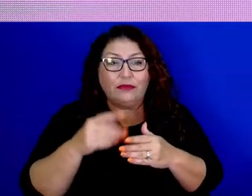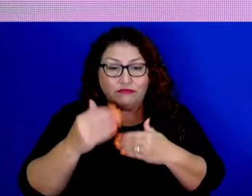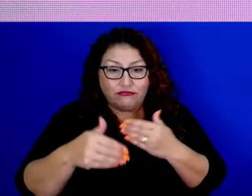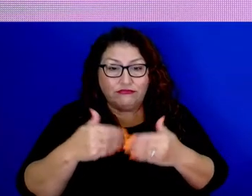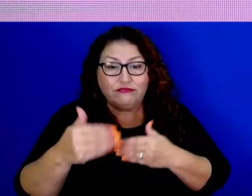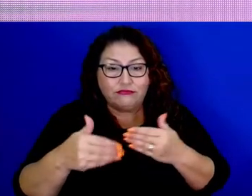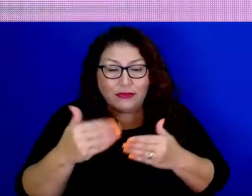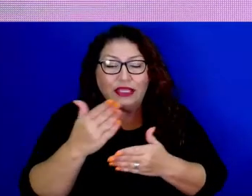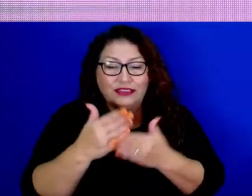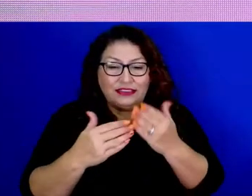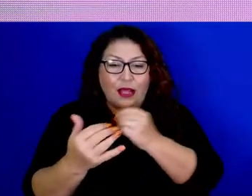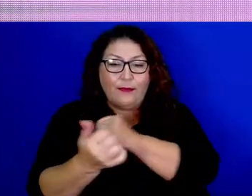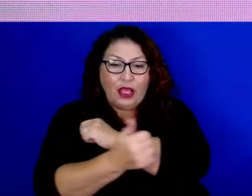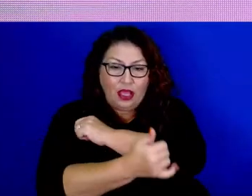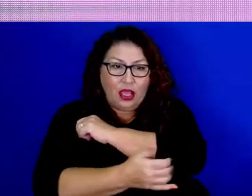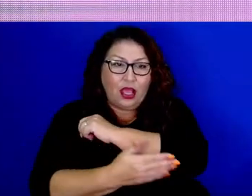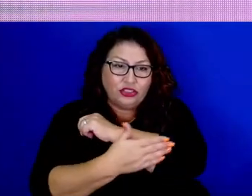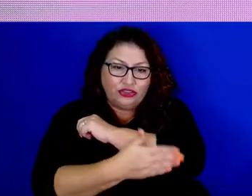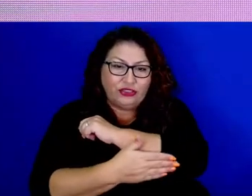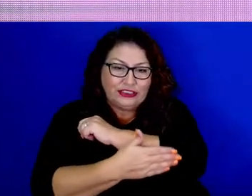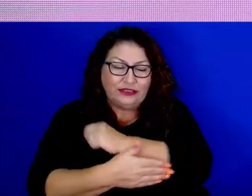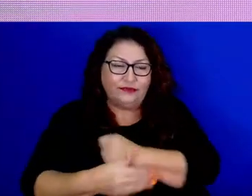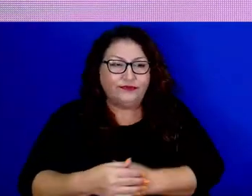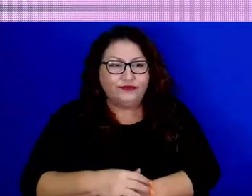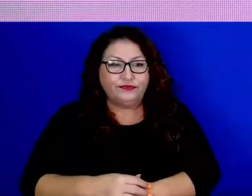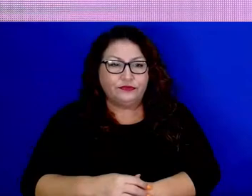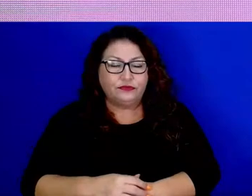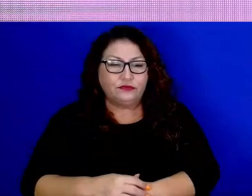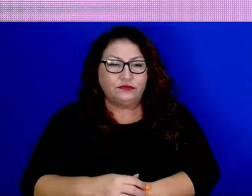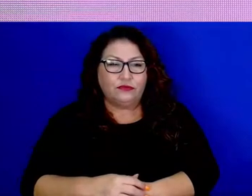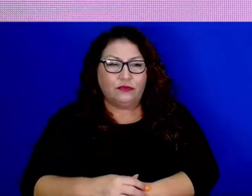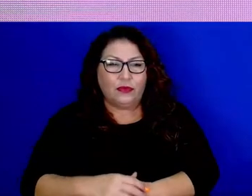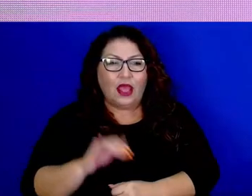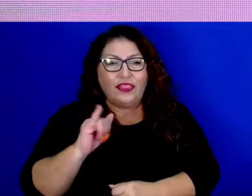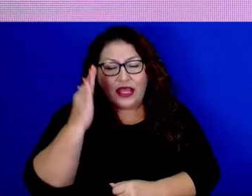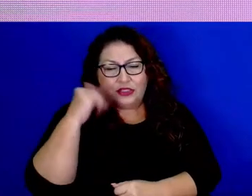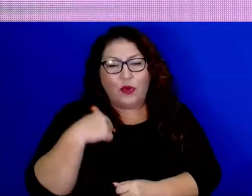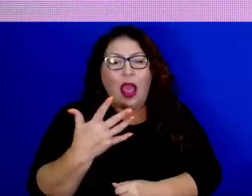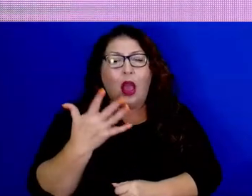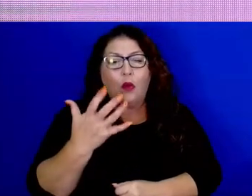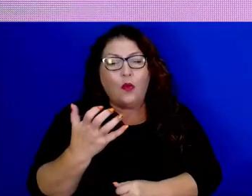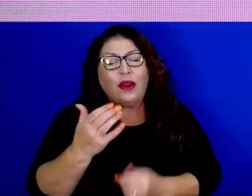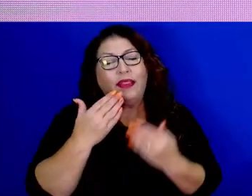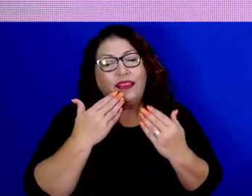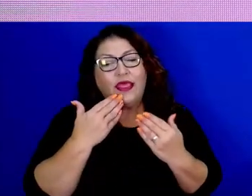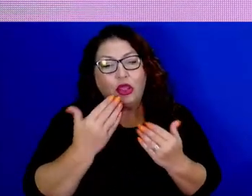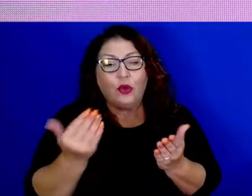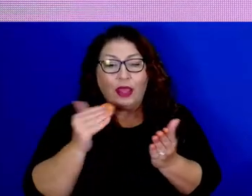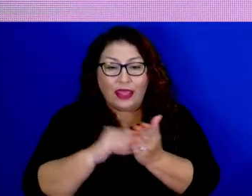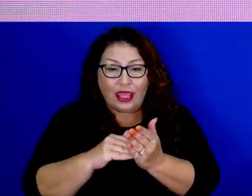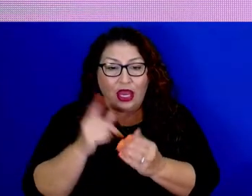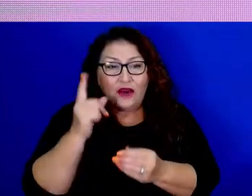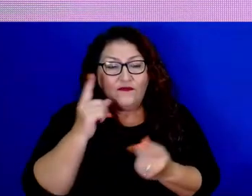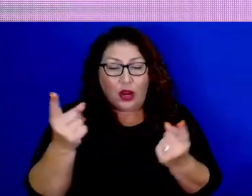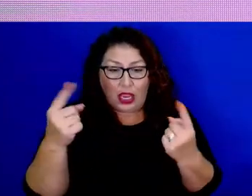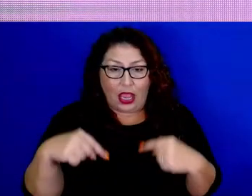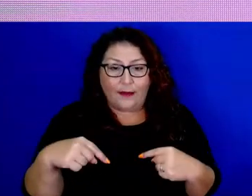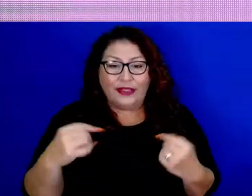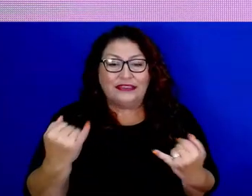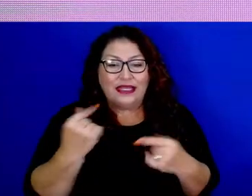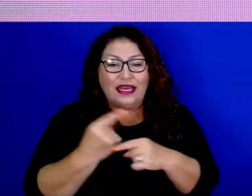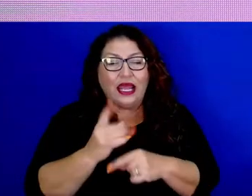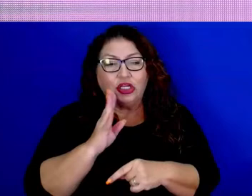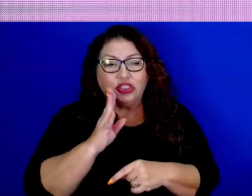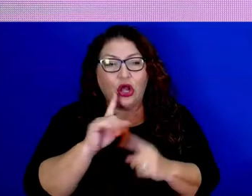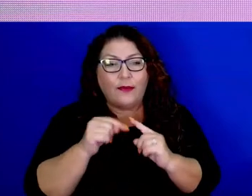That's why I would like to thank you again for coming today to speak about how we can prevent